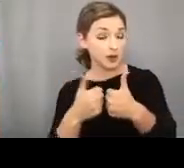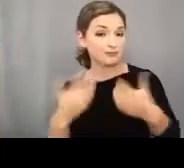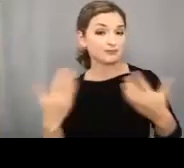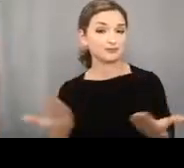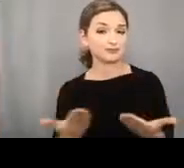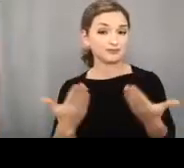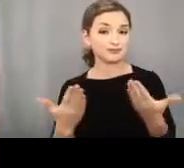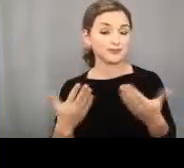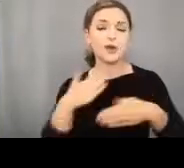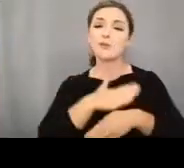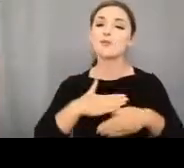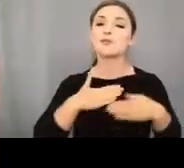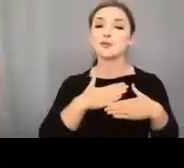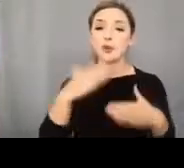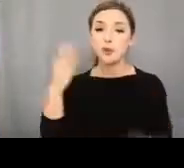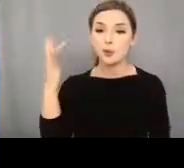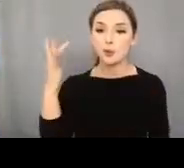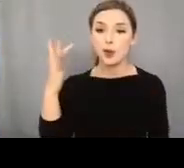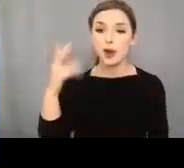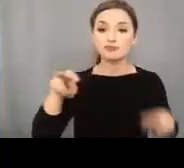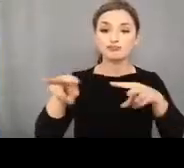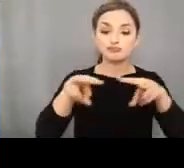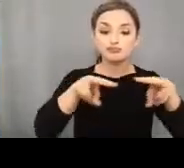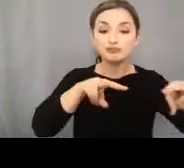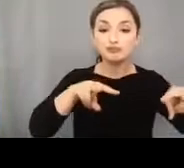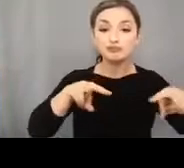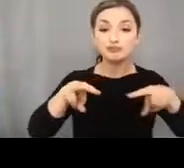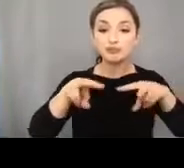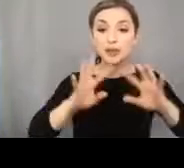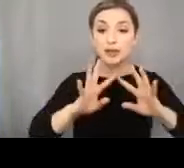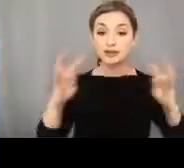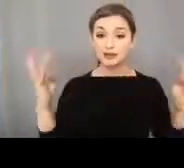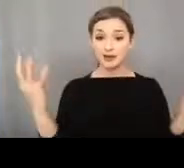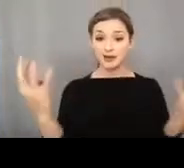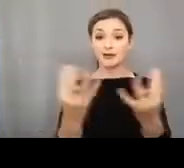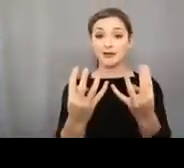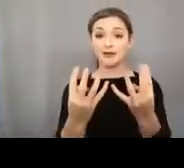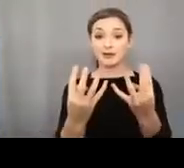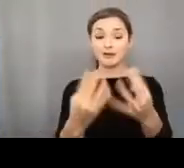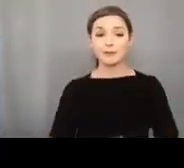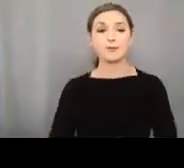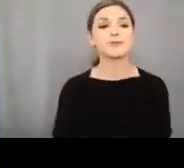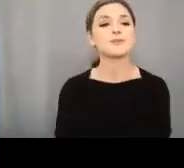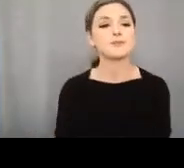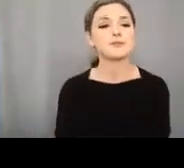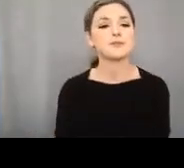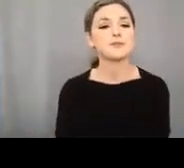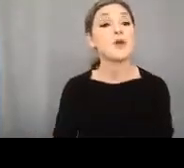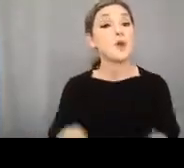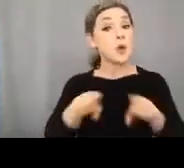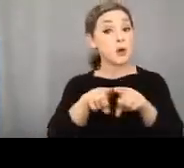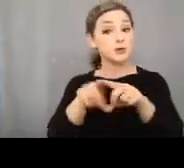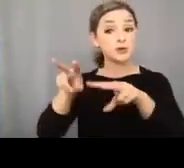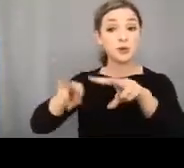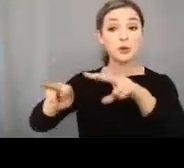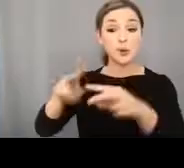watch what's going on in the stadium. And out here I can watch what's going on in the parking lot.